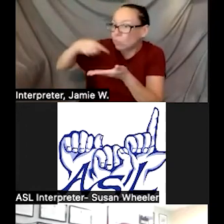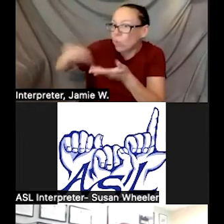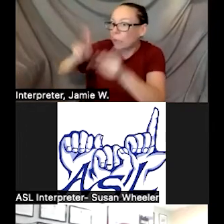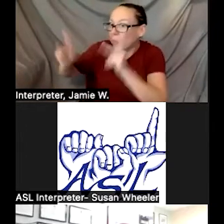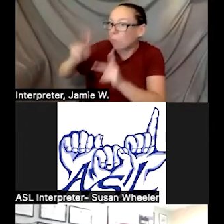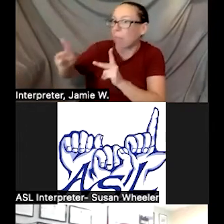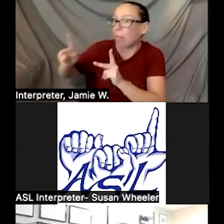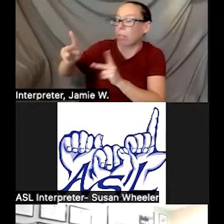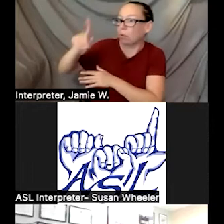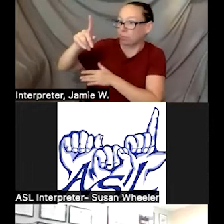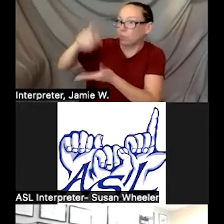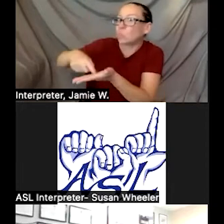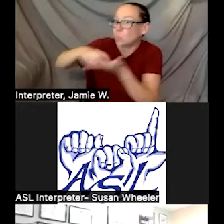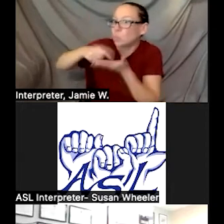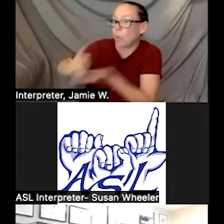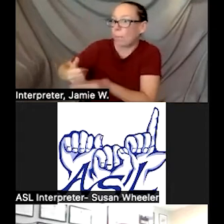those communities. Next.